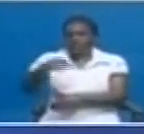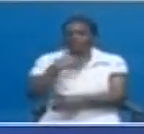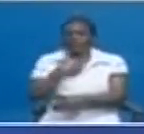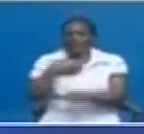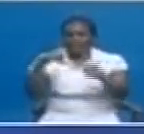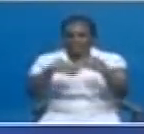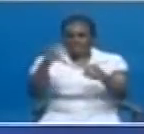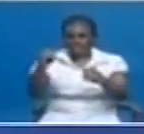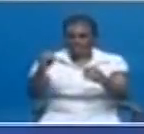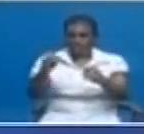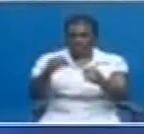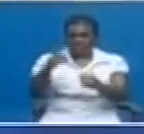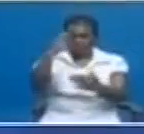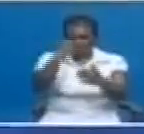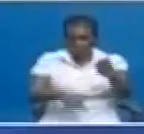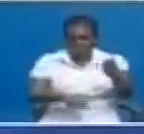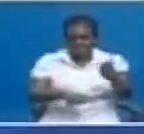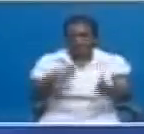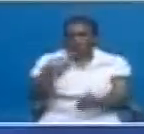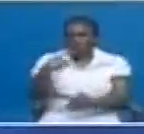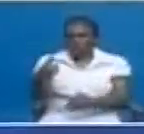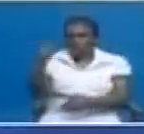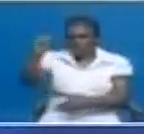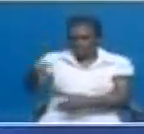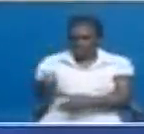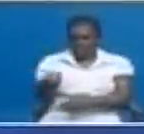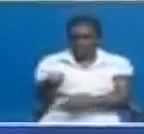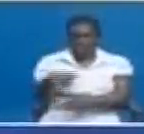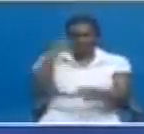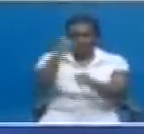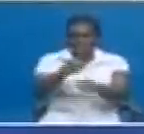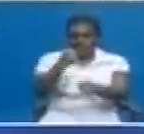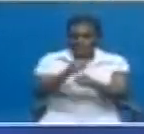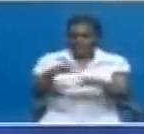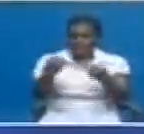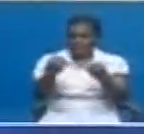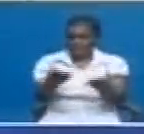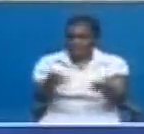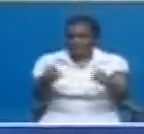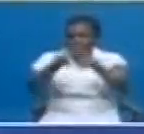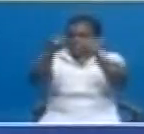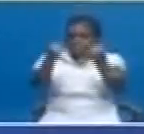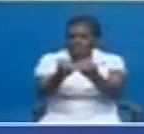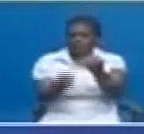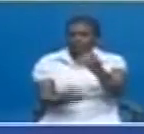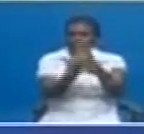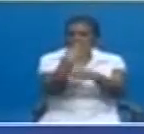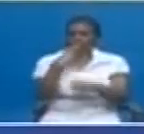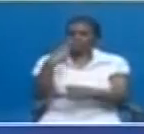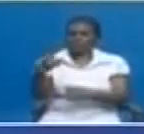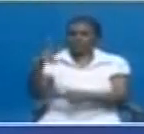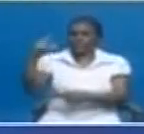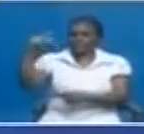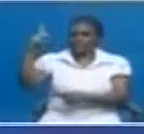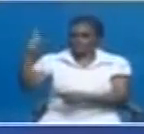60 cubic meter system at a cost of about 100,000 shillings. Operating at capacity, the system can produce 200 kilograms